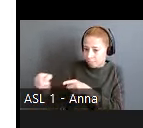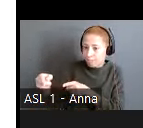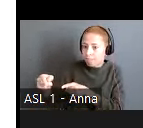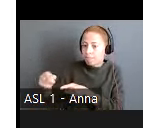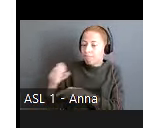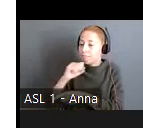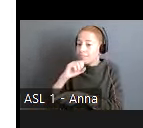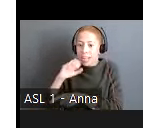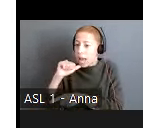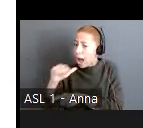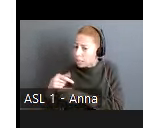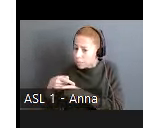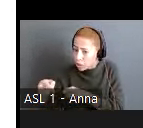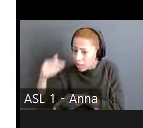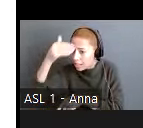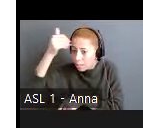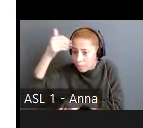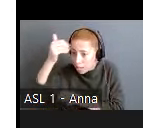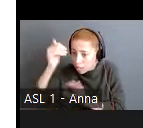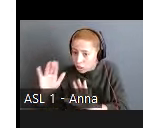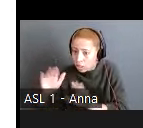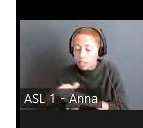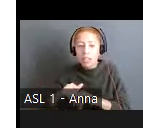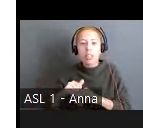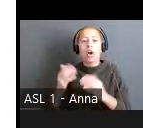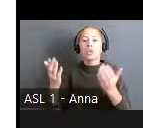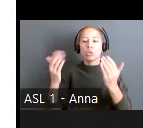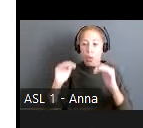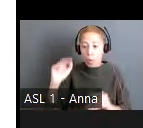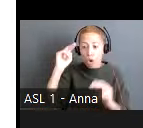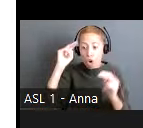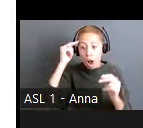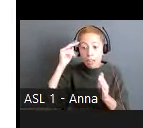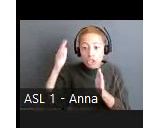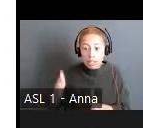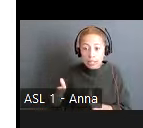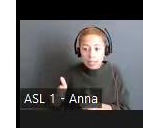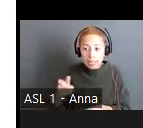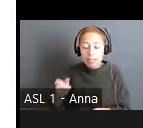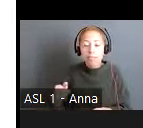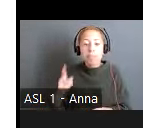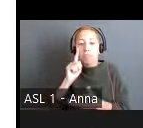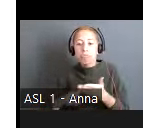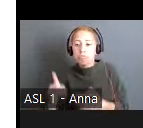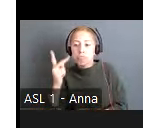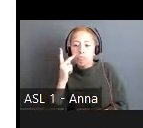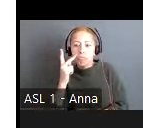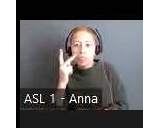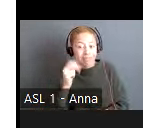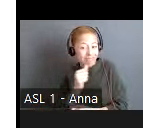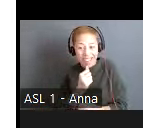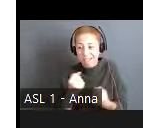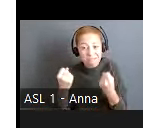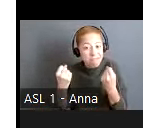in dementia. So what about neurologists? Well, we checked that too. Now, there's not a lot of